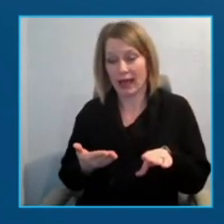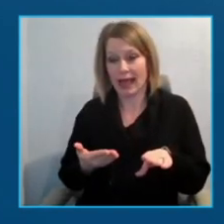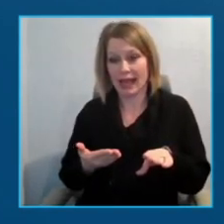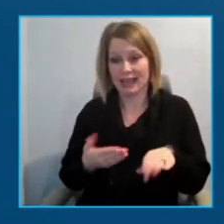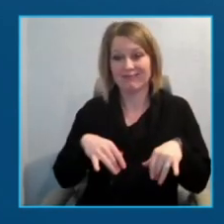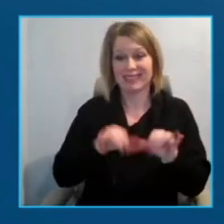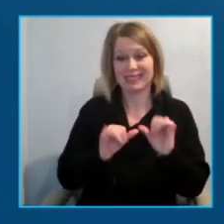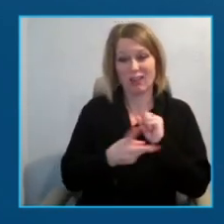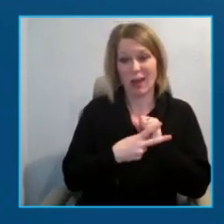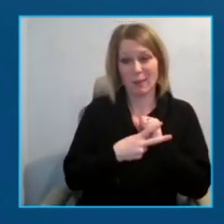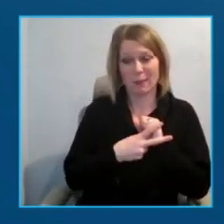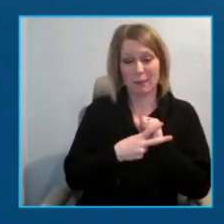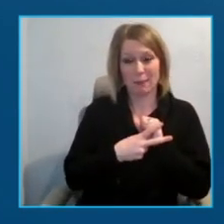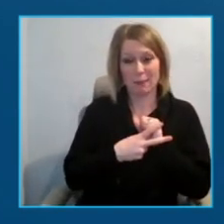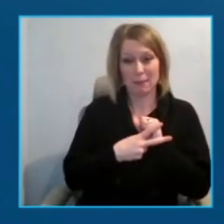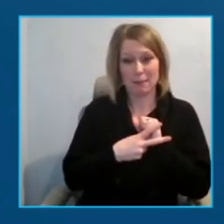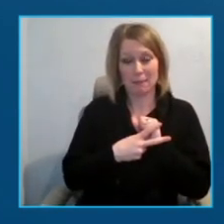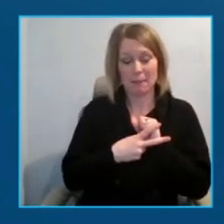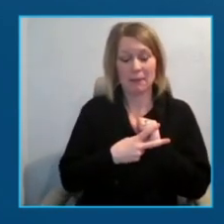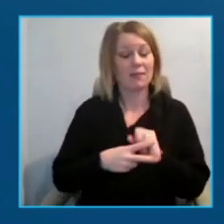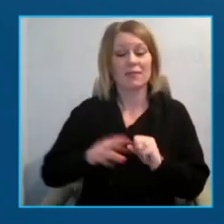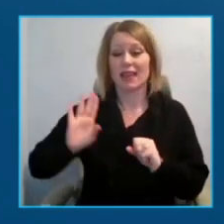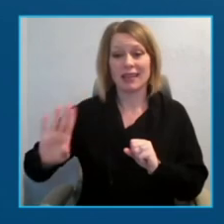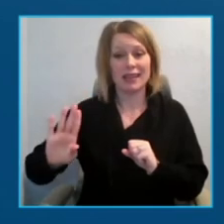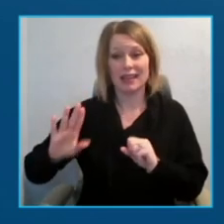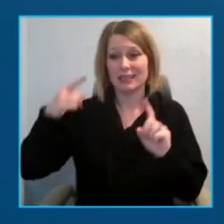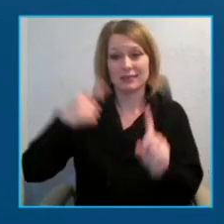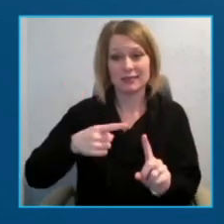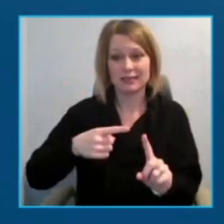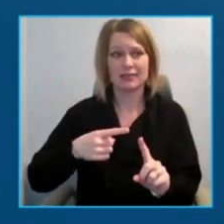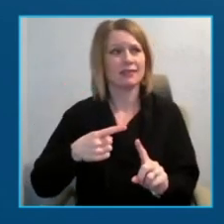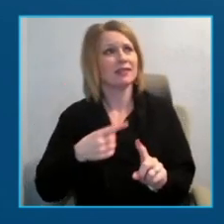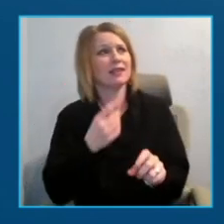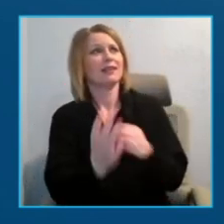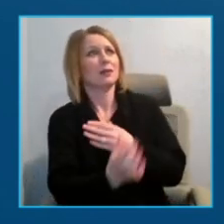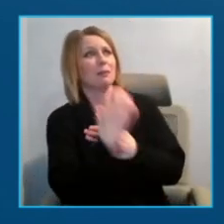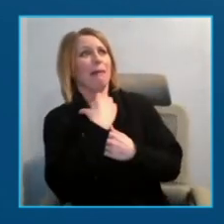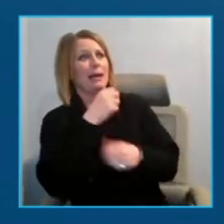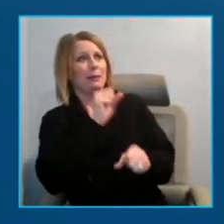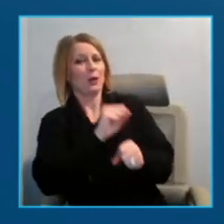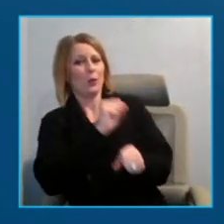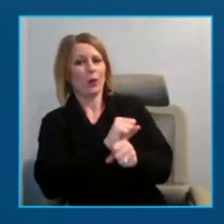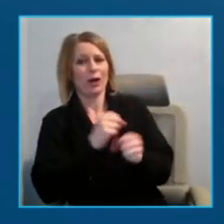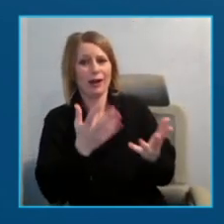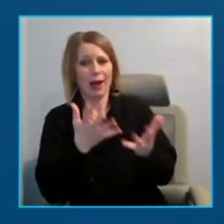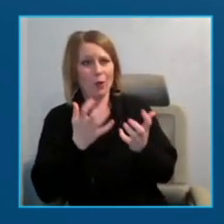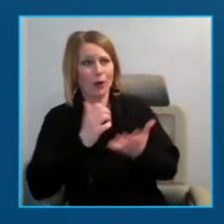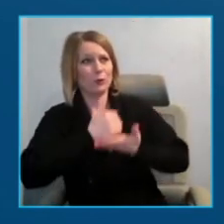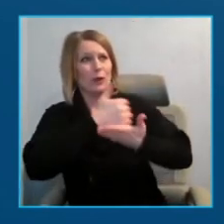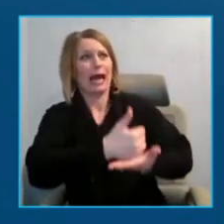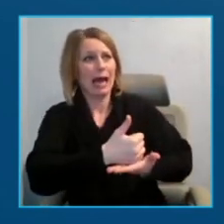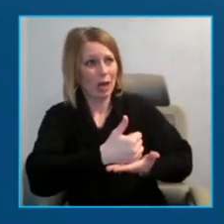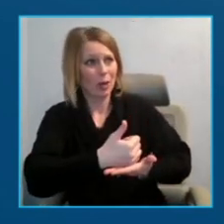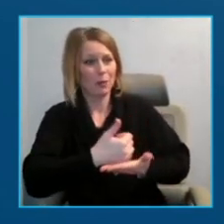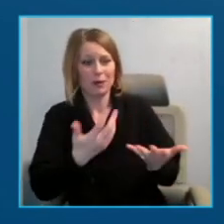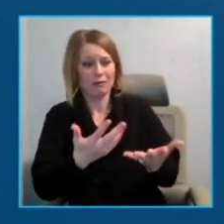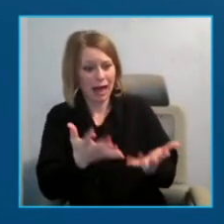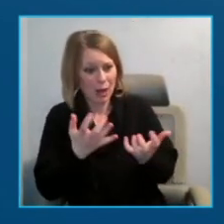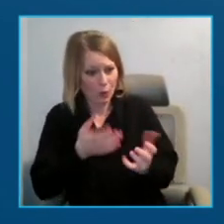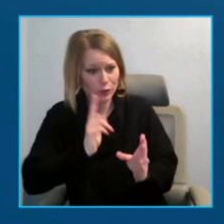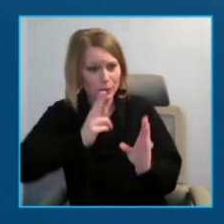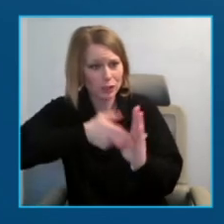think I said at the DNC meeting, was put me to work. I want to make sure I can participate in